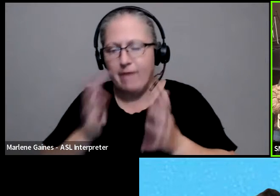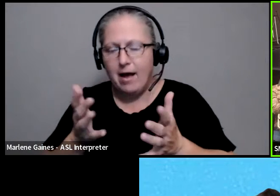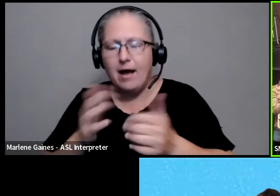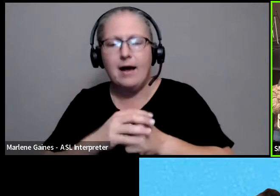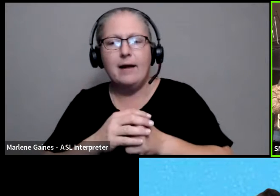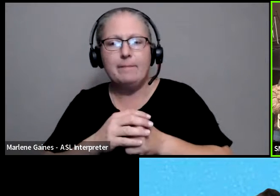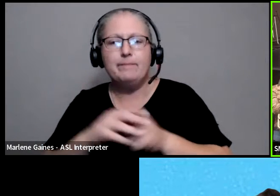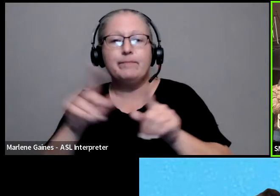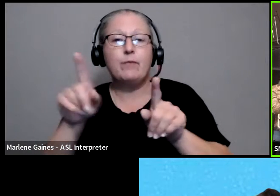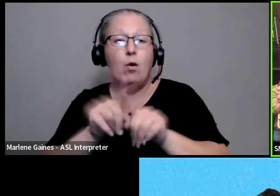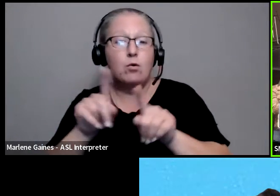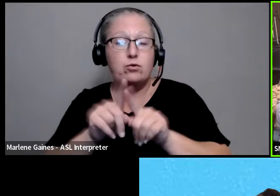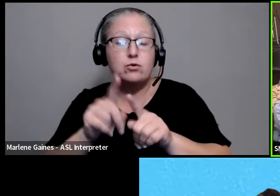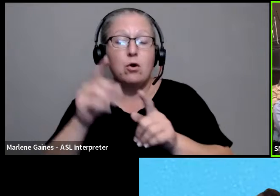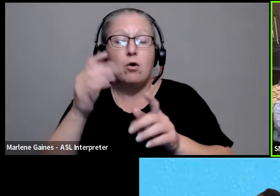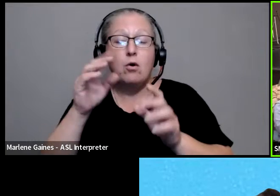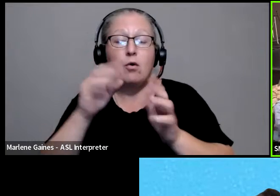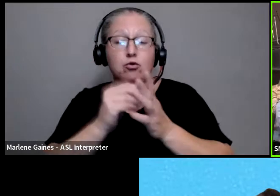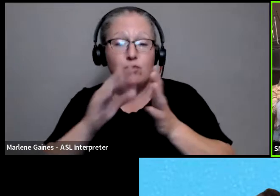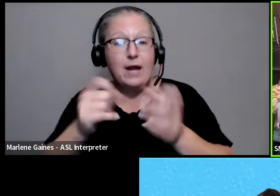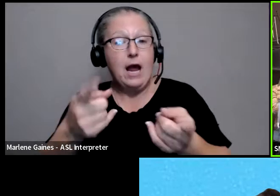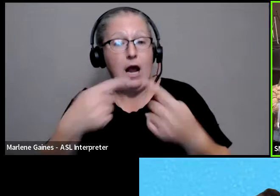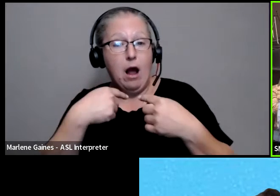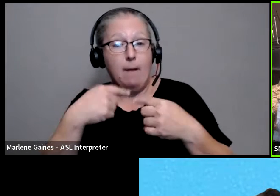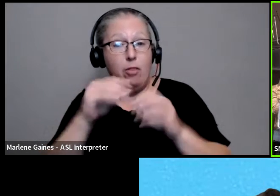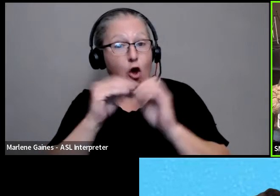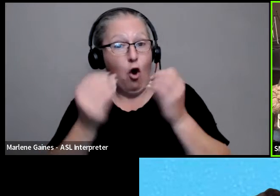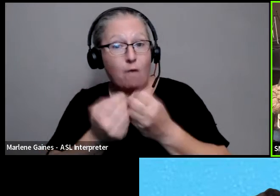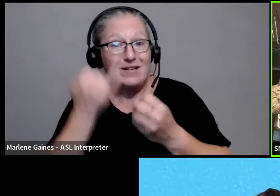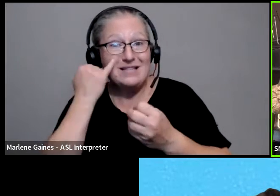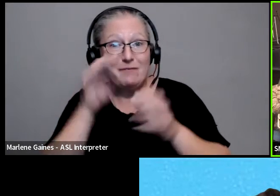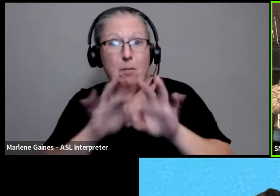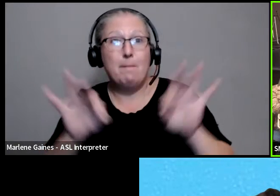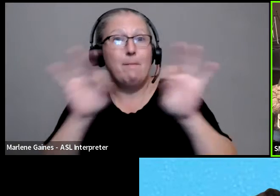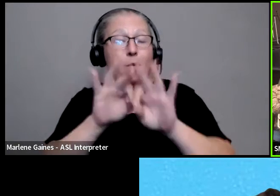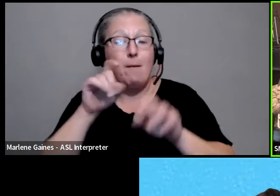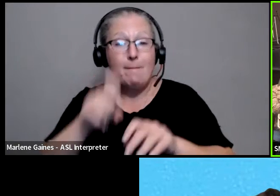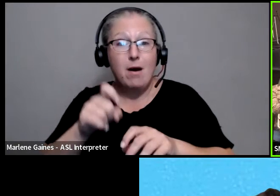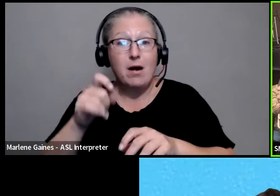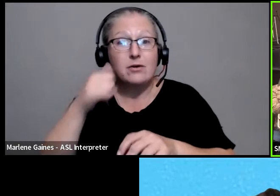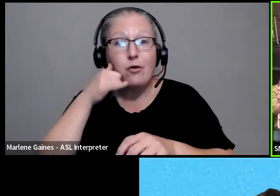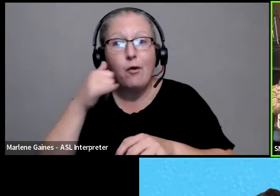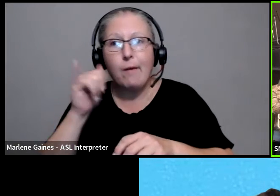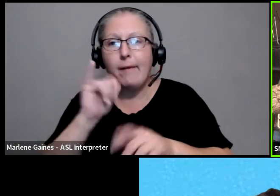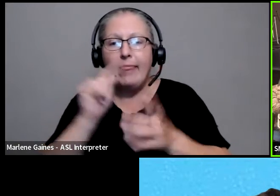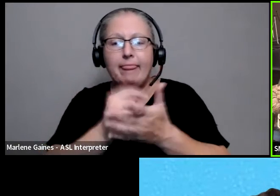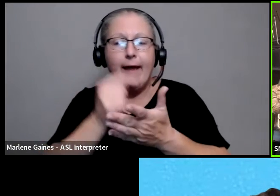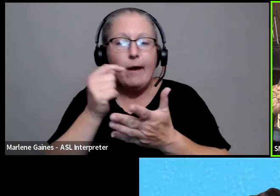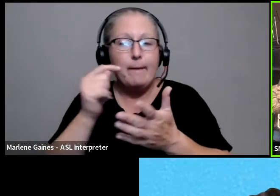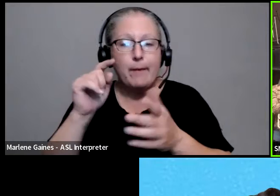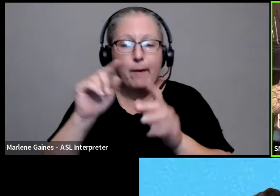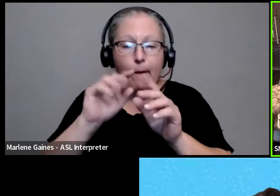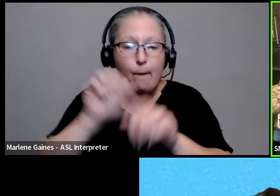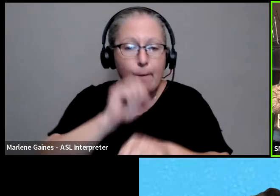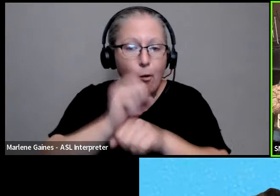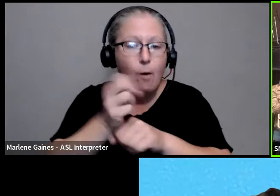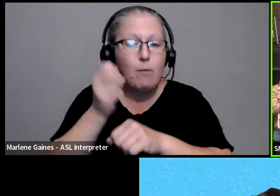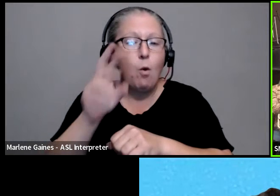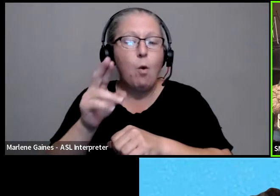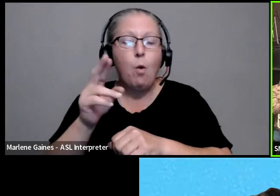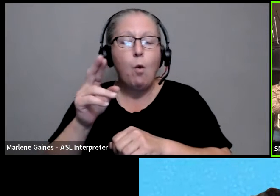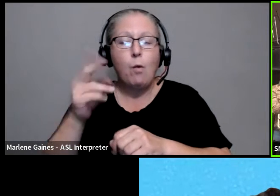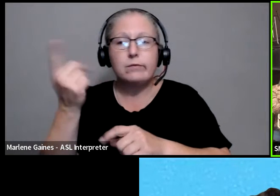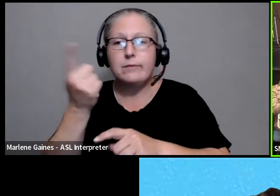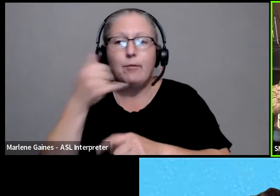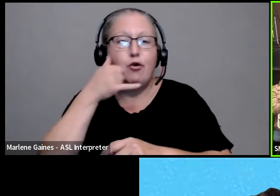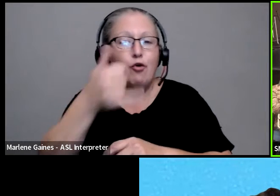can come to the main office, and if they have an important phone call to take, a therapist appointment, they're expecting a call